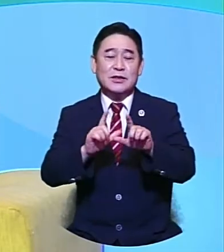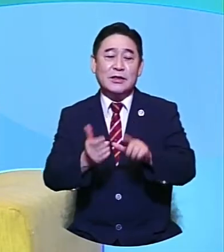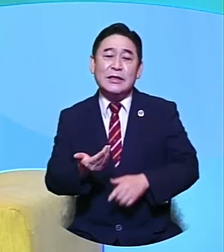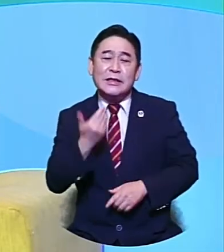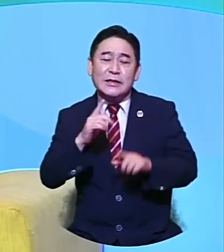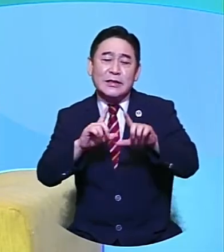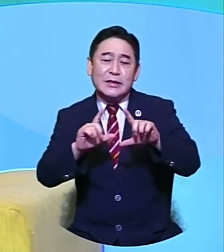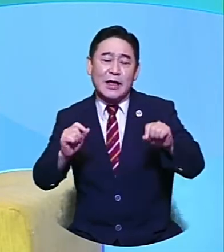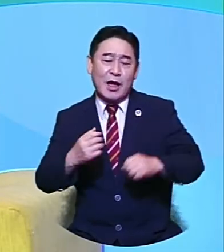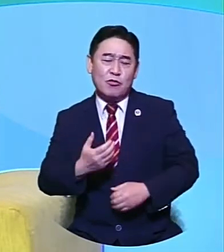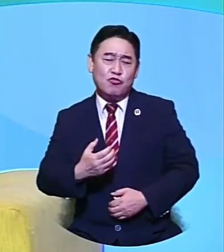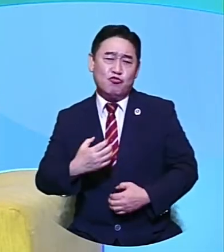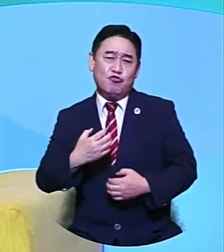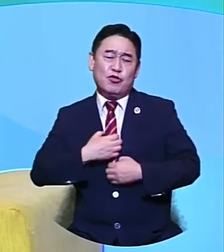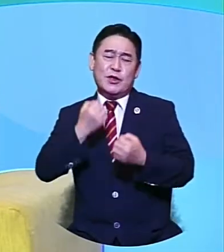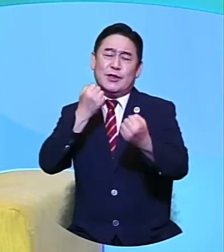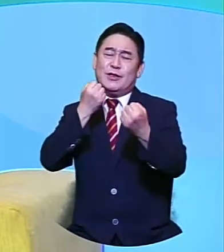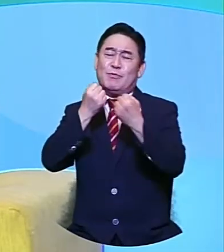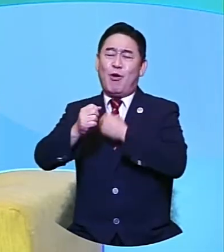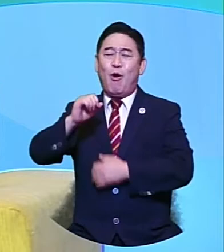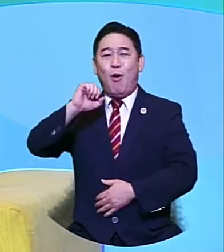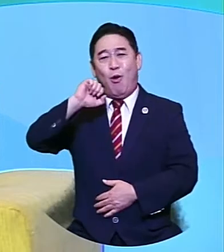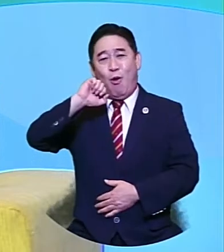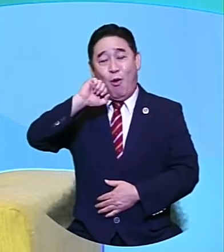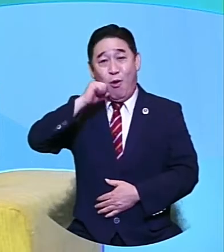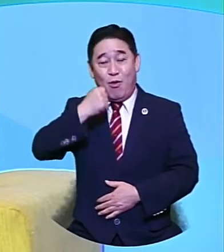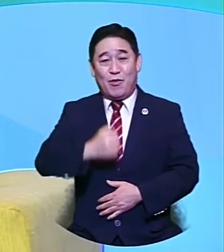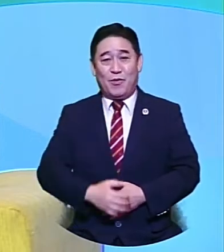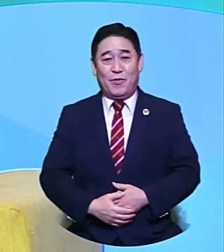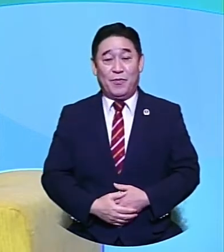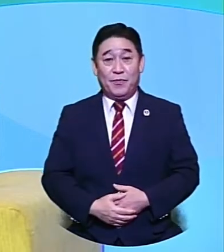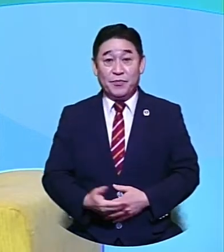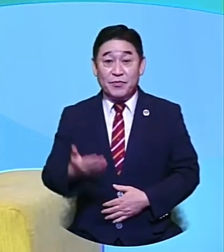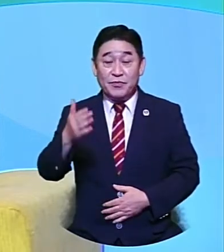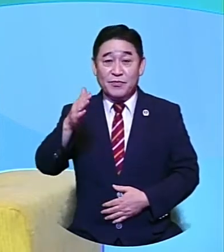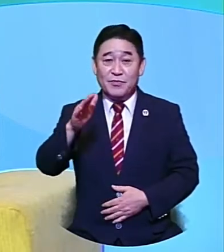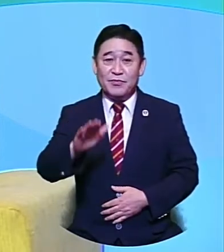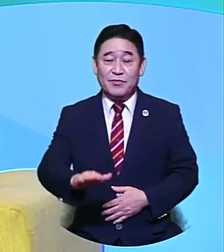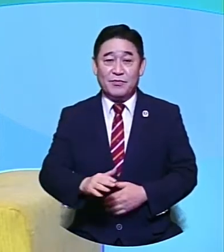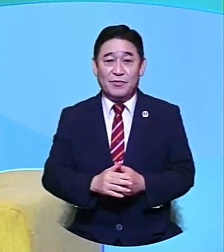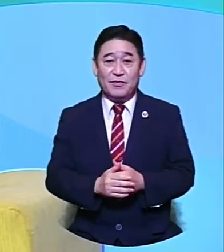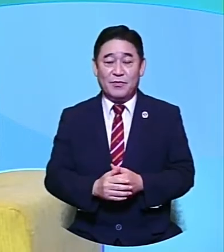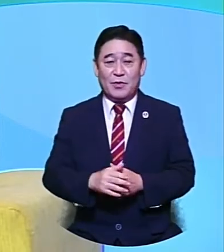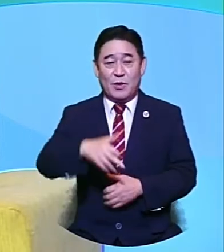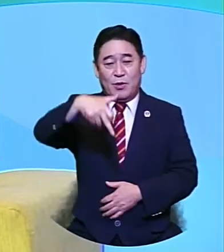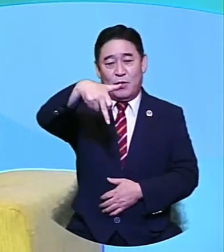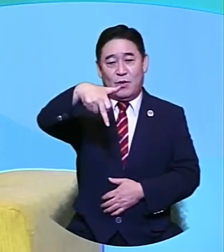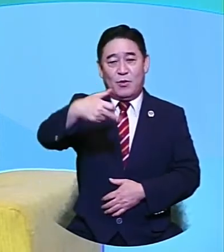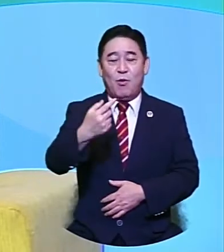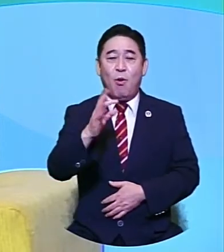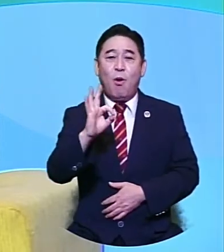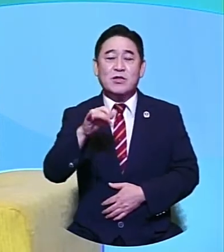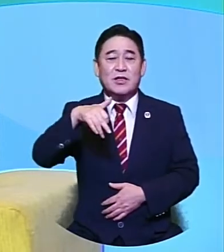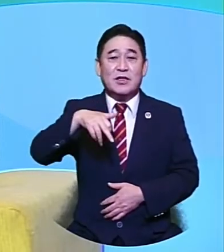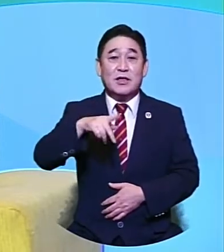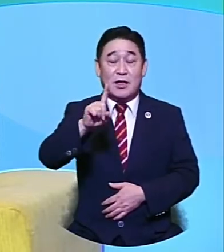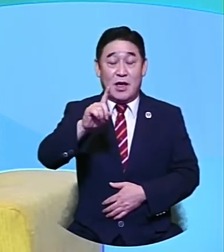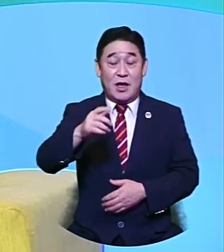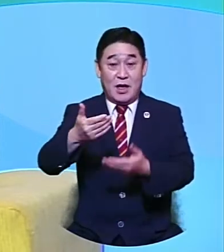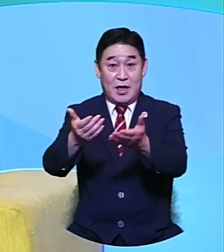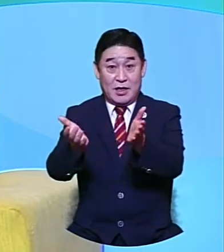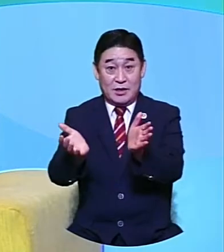Anyway, COICA is doing our best to support